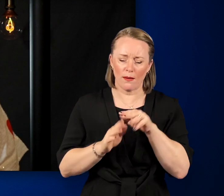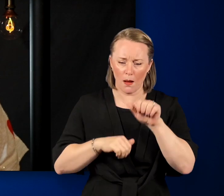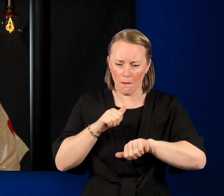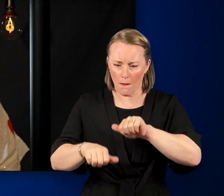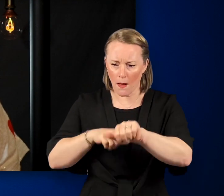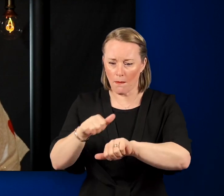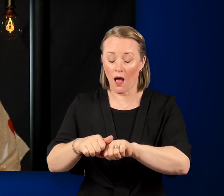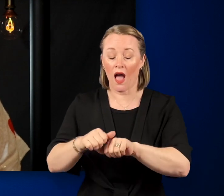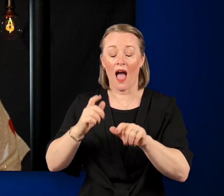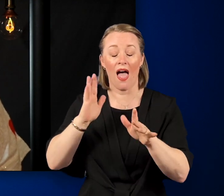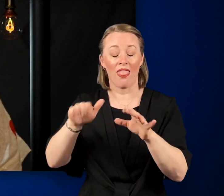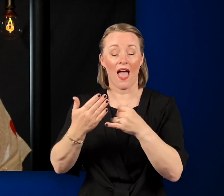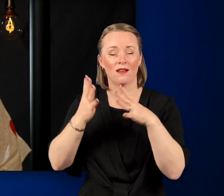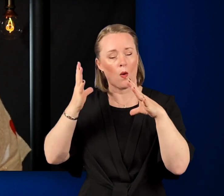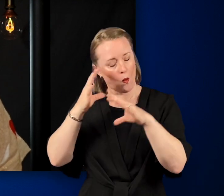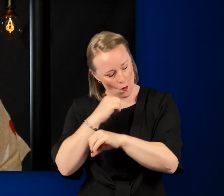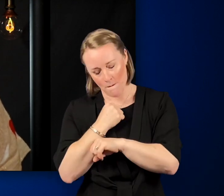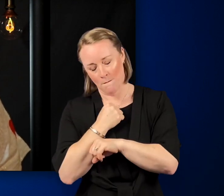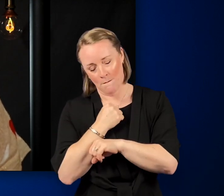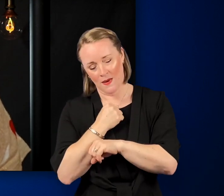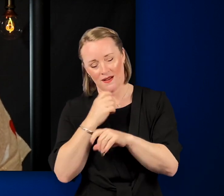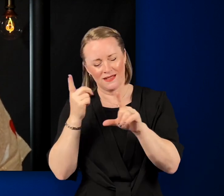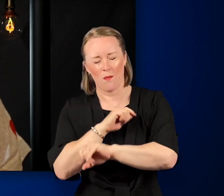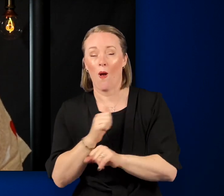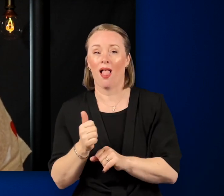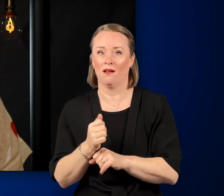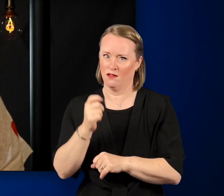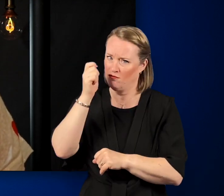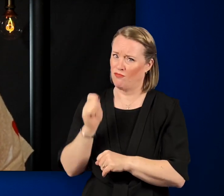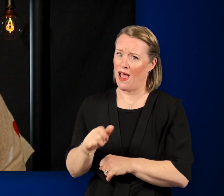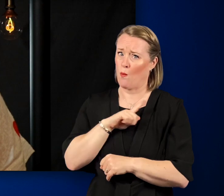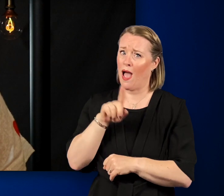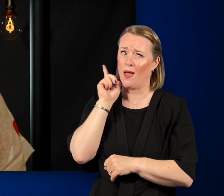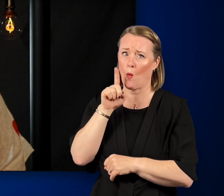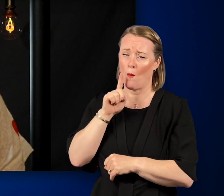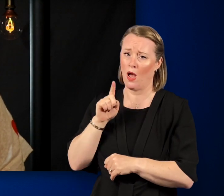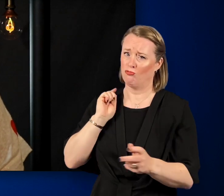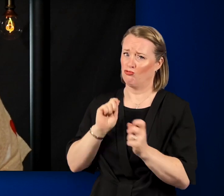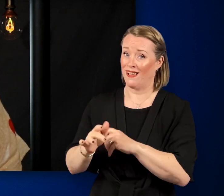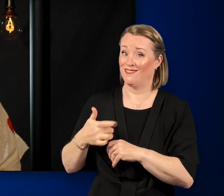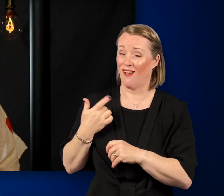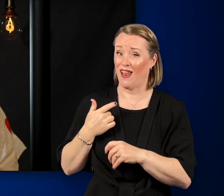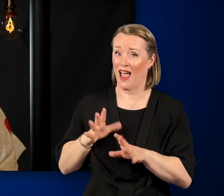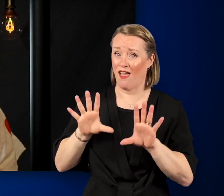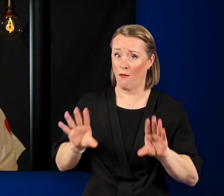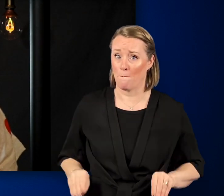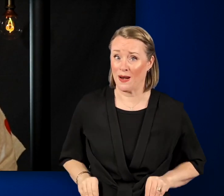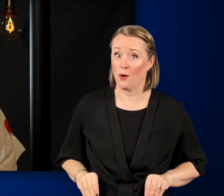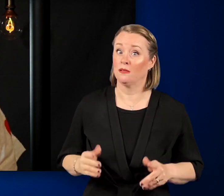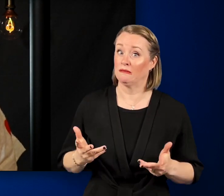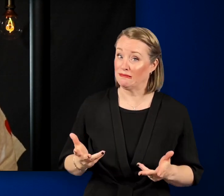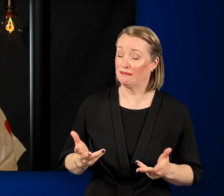slept like a baby. Very unusual for me as a woman in menopause. When I woke